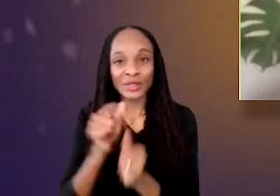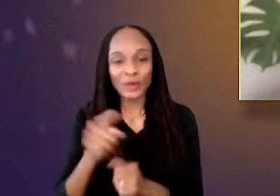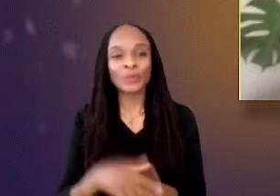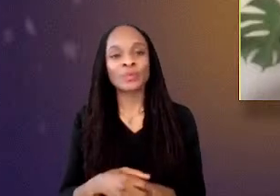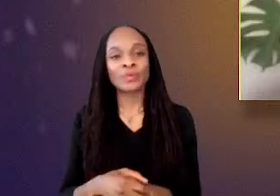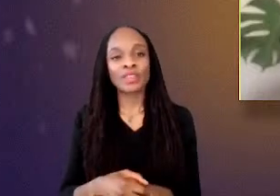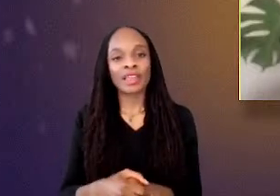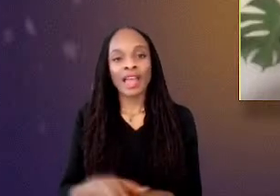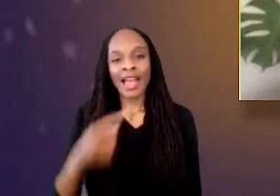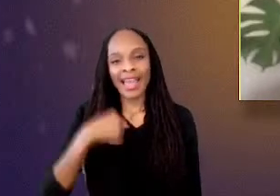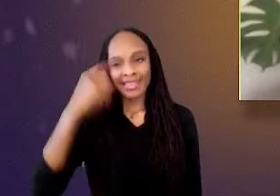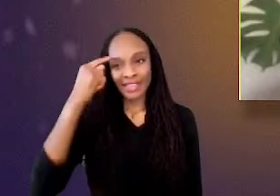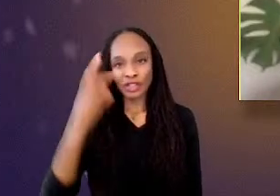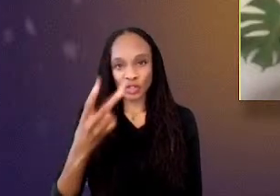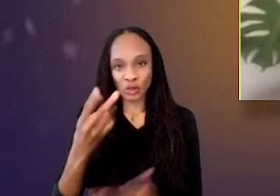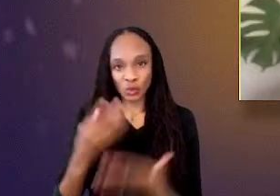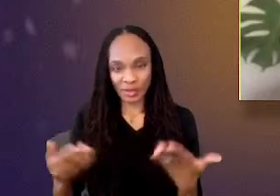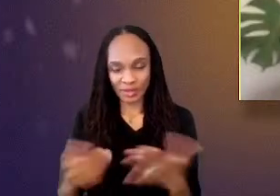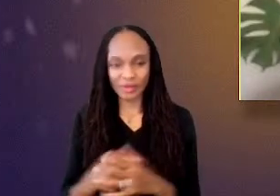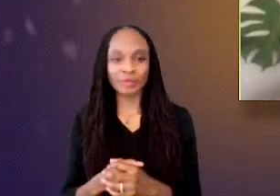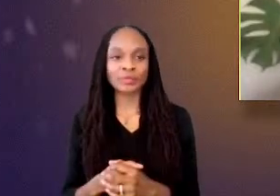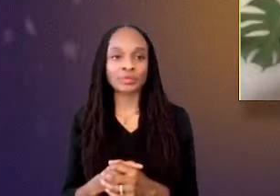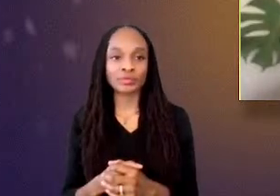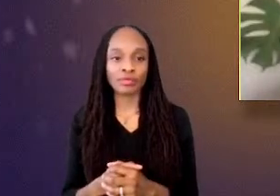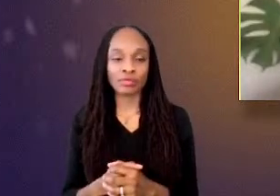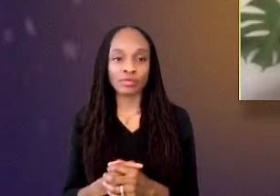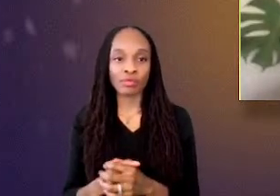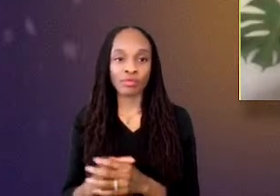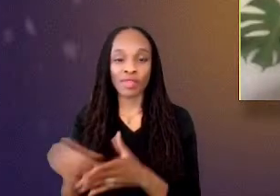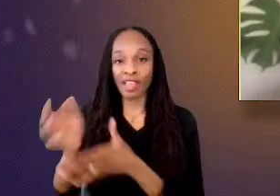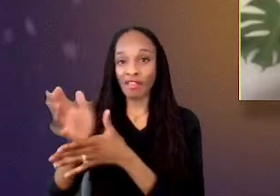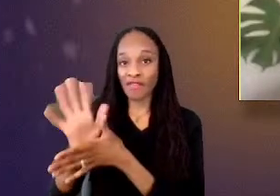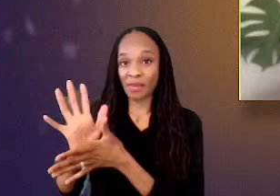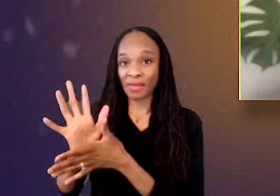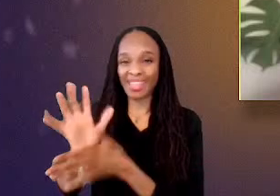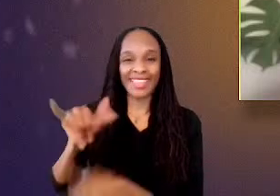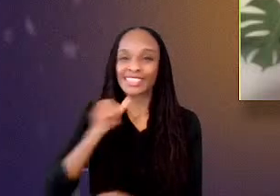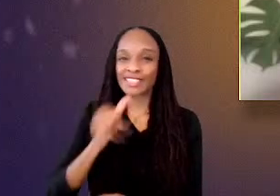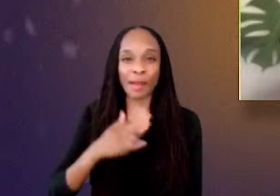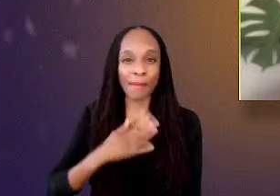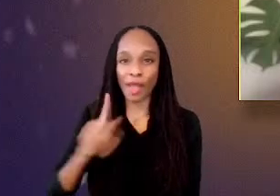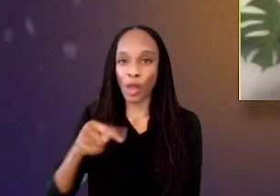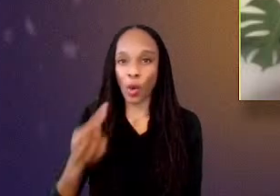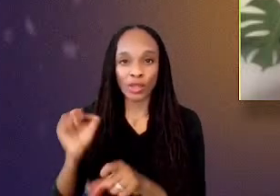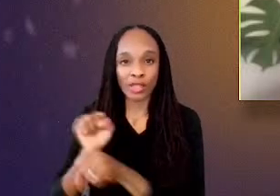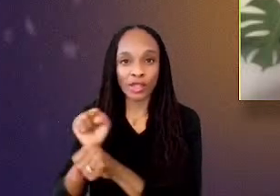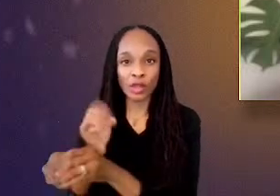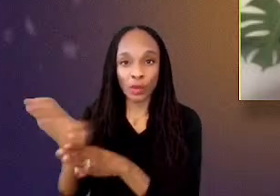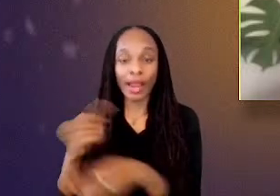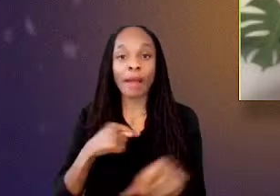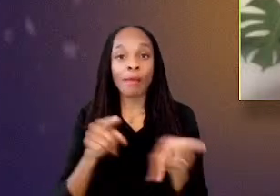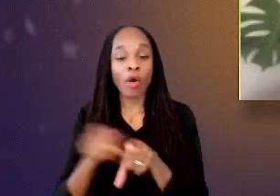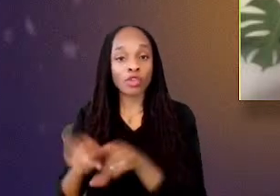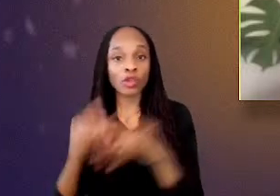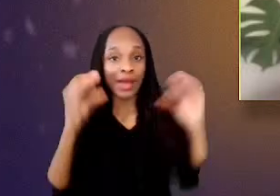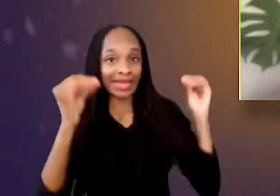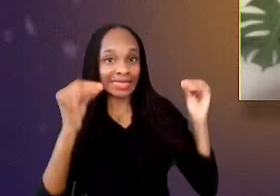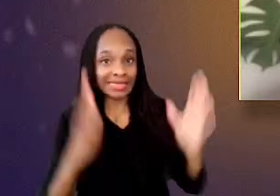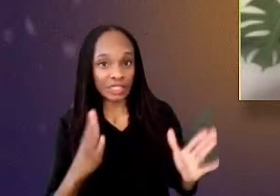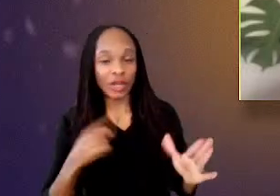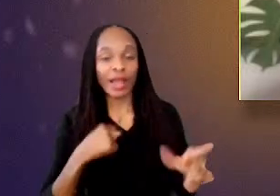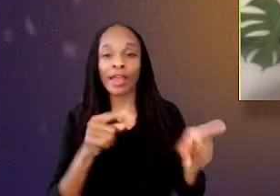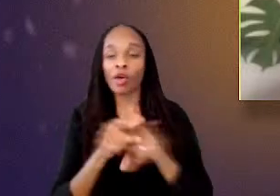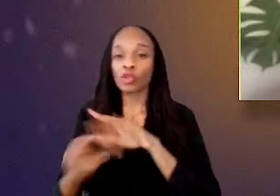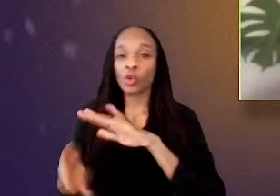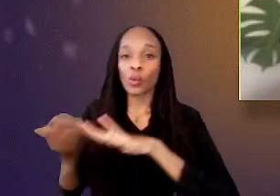So I think a couple things. Filmmaking is not my only career. So I was also a teacher and also ran a nonprofit. And so I think I've